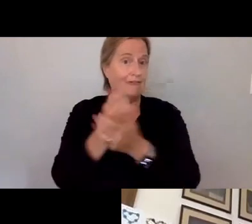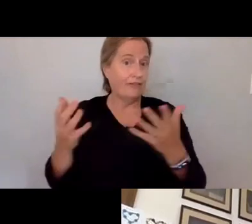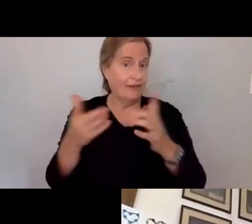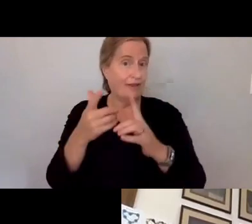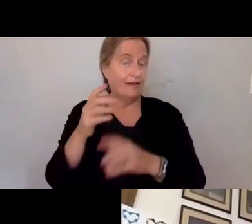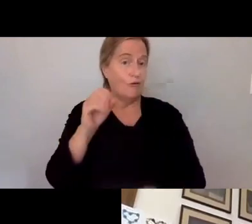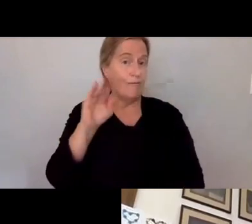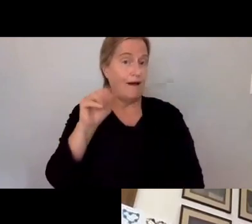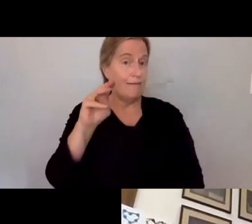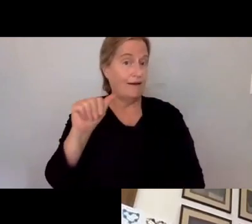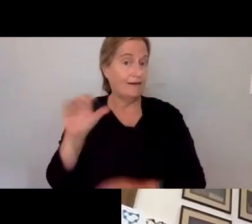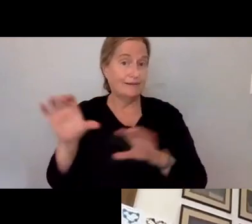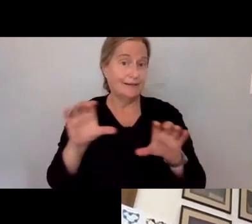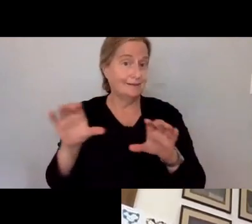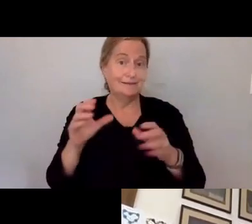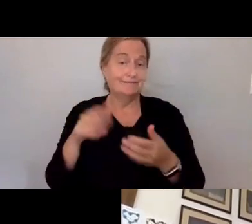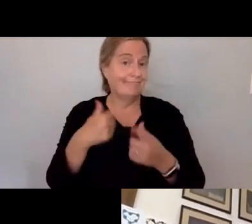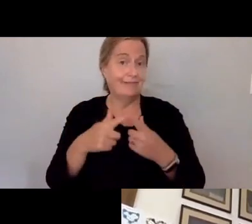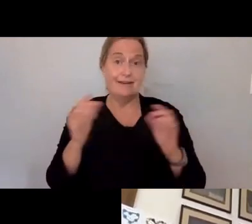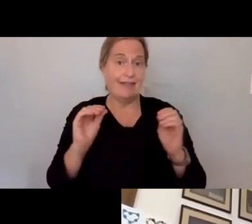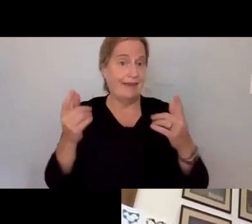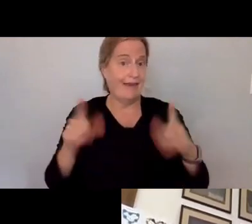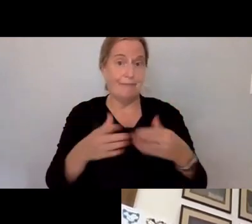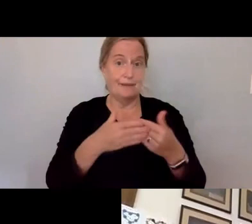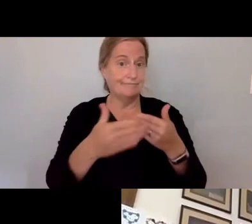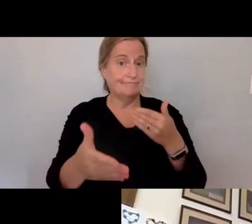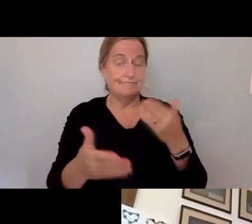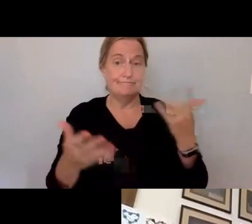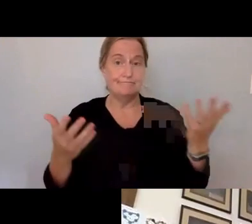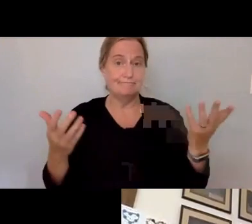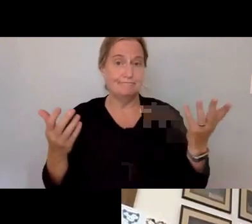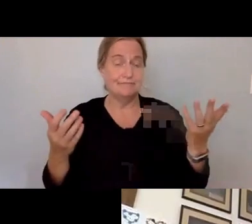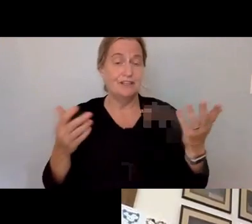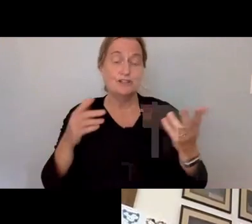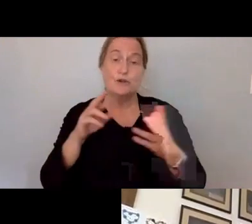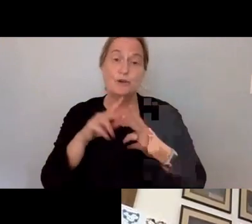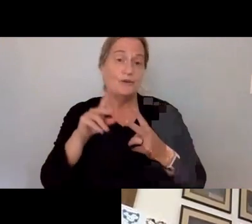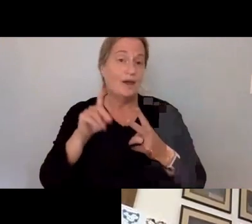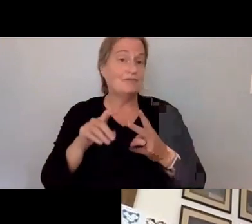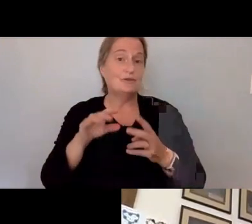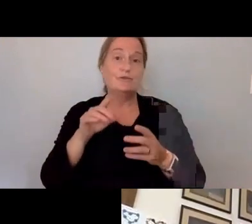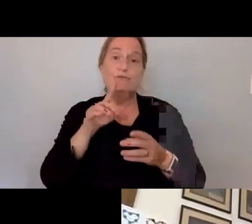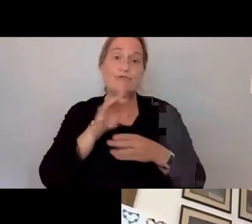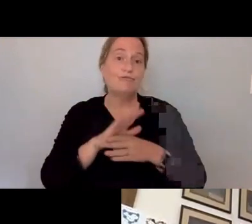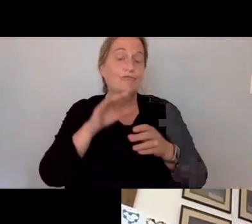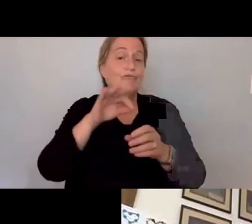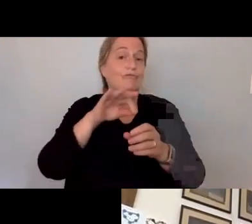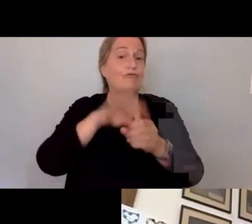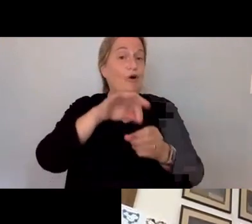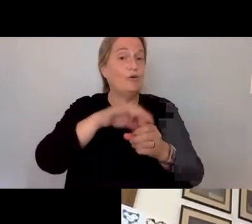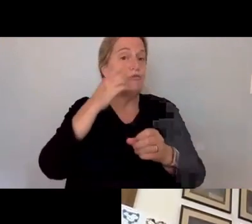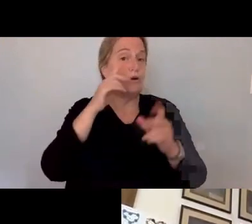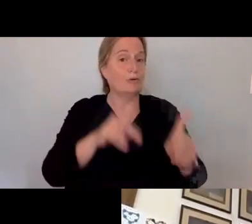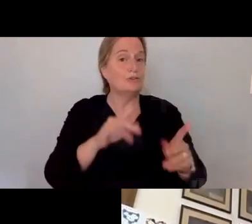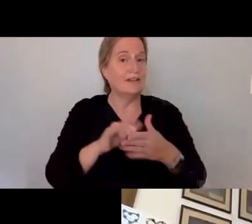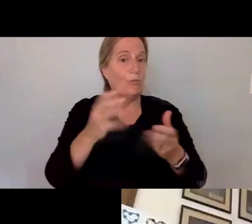up. You either vote for somebody who promises to abolish it, or you vote for somebody who said we're going to build